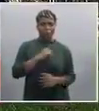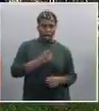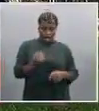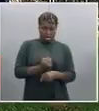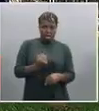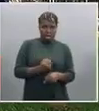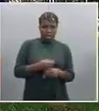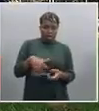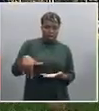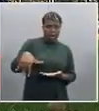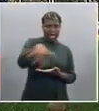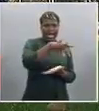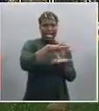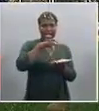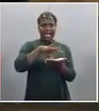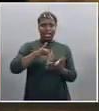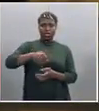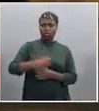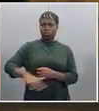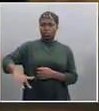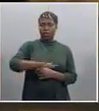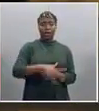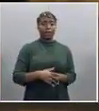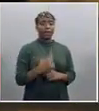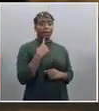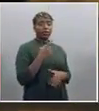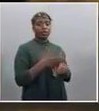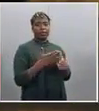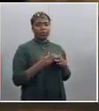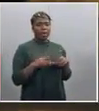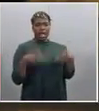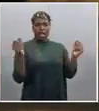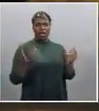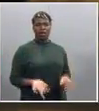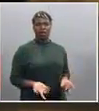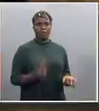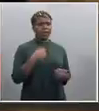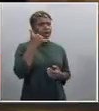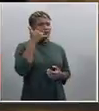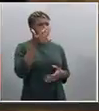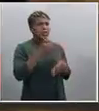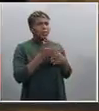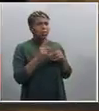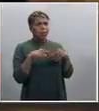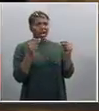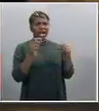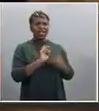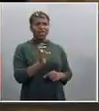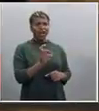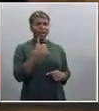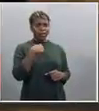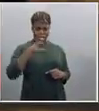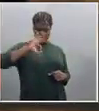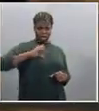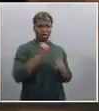to help in cleaning Johannesburg. Basitshela ukuthi umsebenzi sewuphelile. Mangiyafona ngiyabuza ukuthi mawuphela kanjani umsebenzi mina